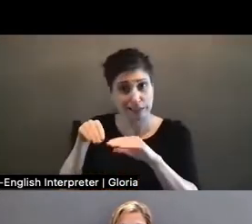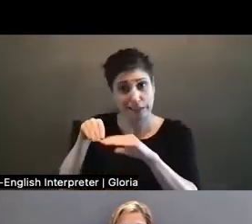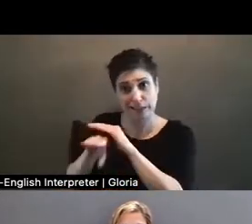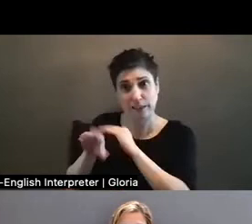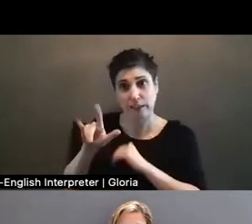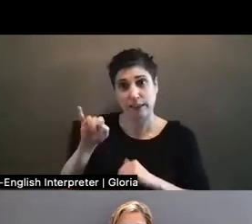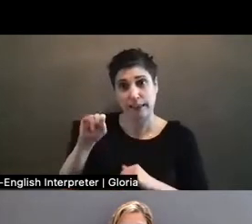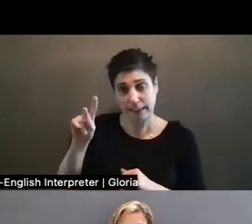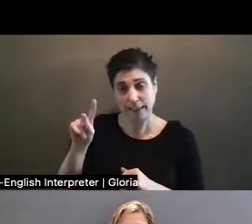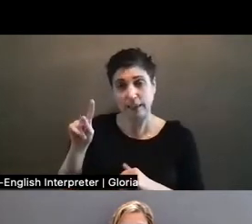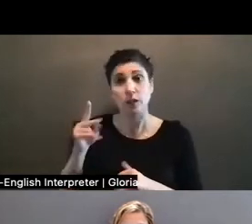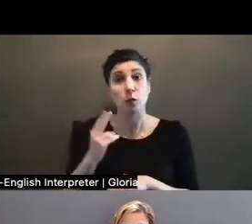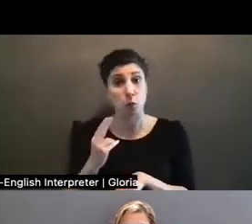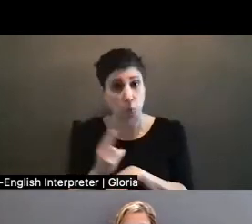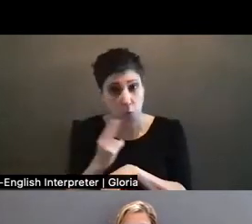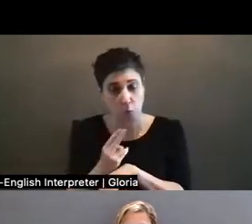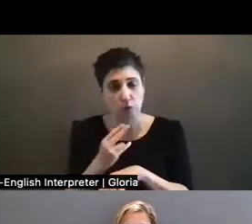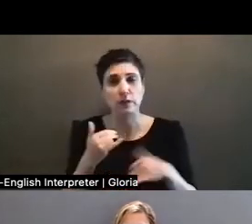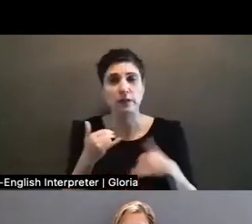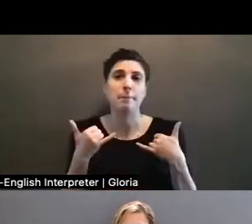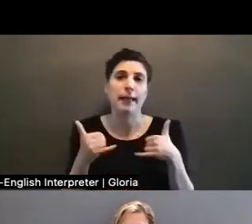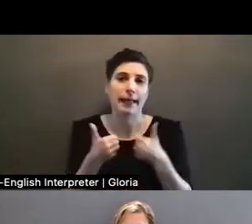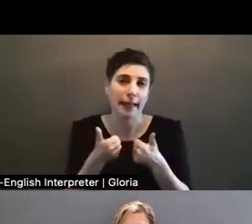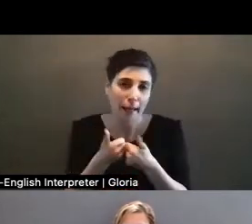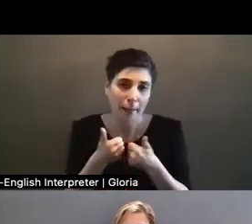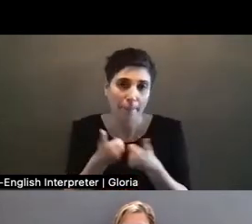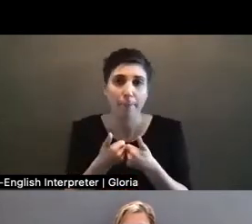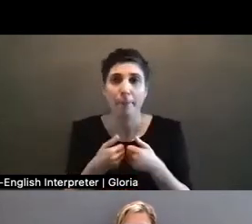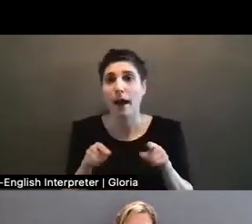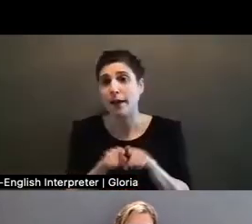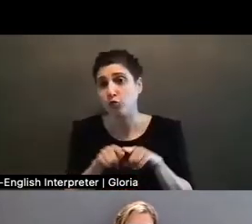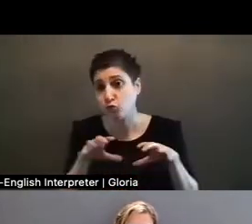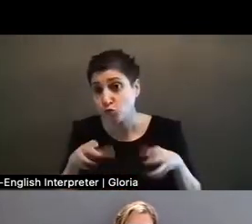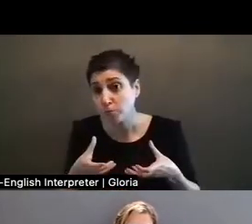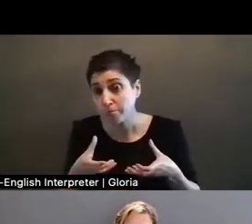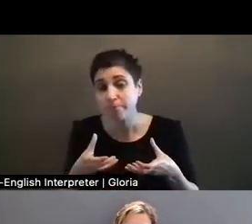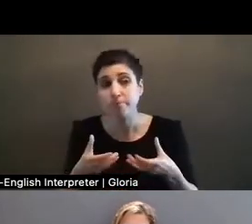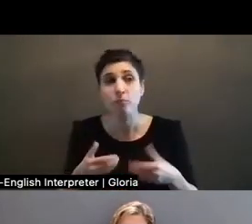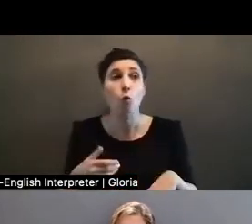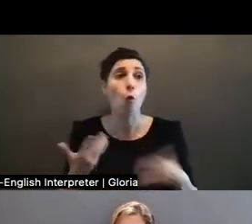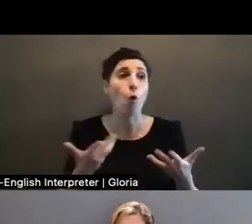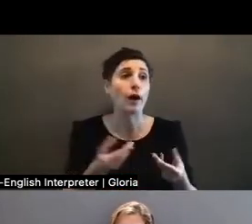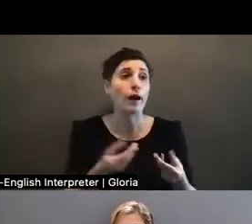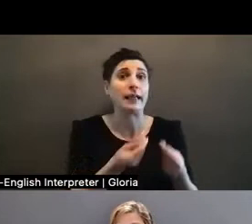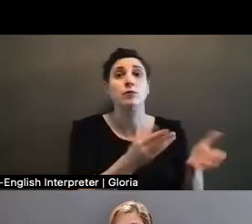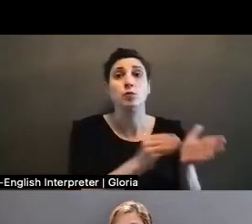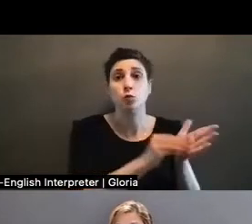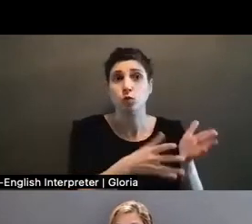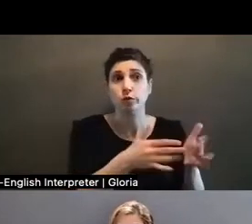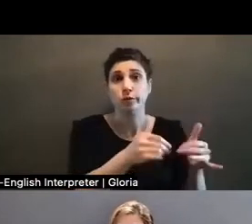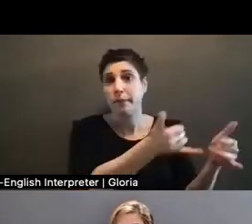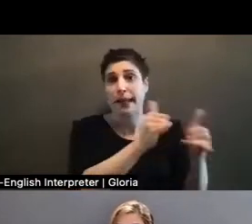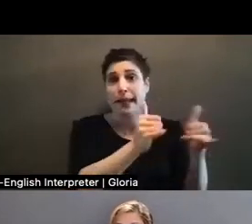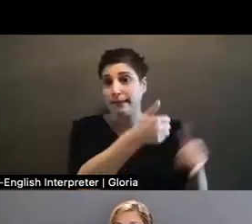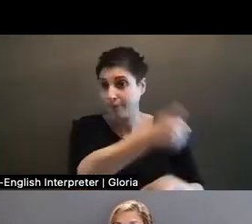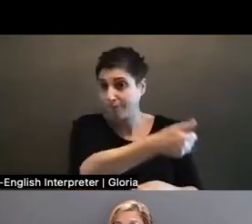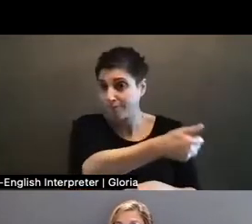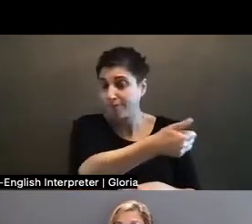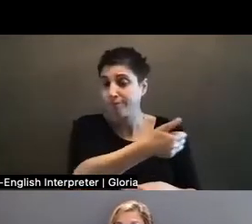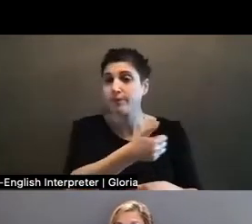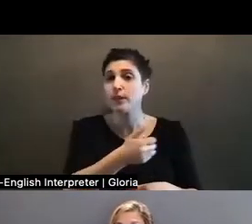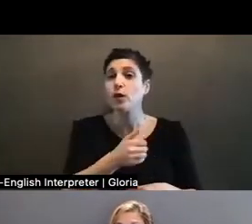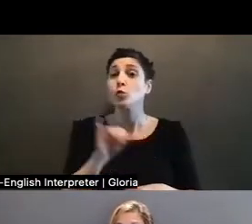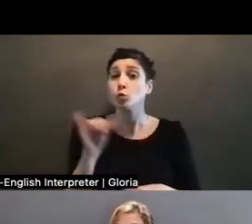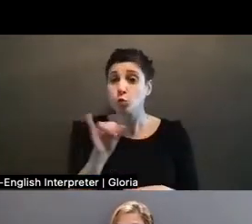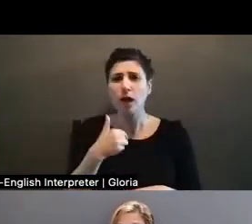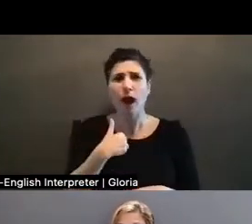play the game as a group, or send it to and have your learners play it. And you can also create your own there by